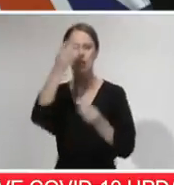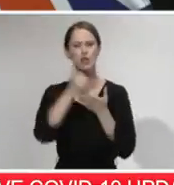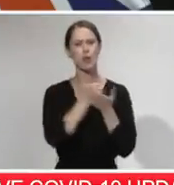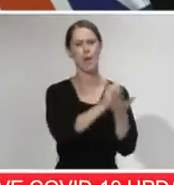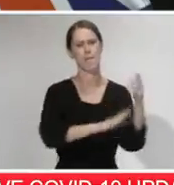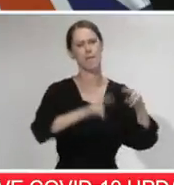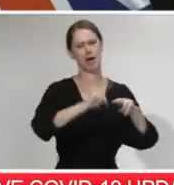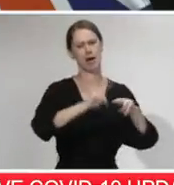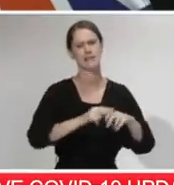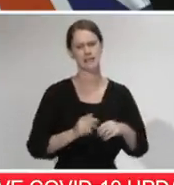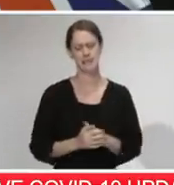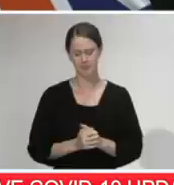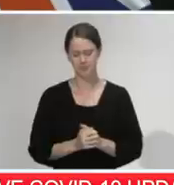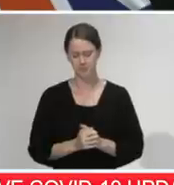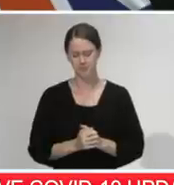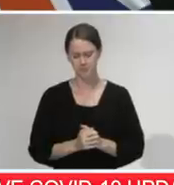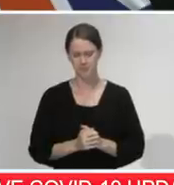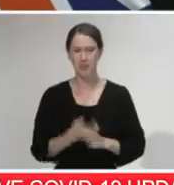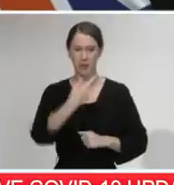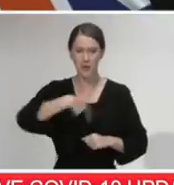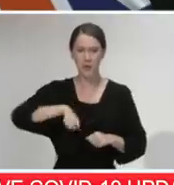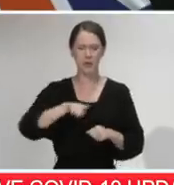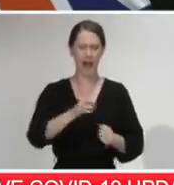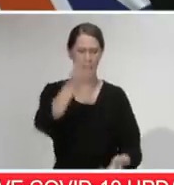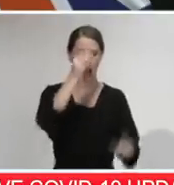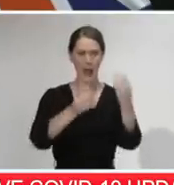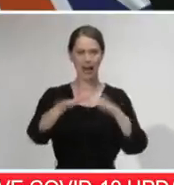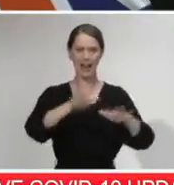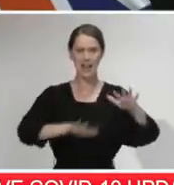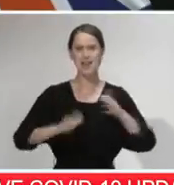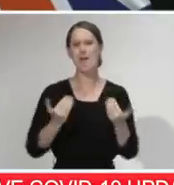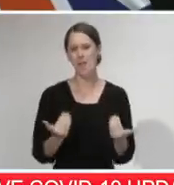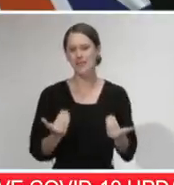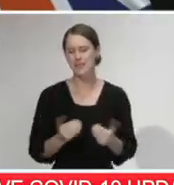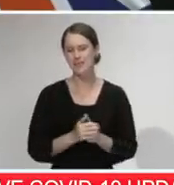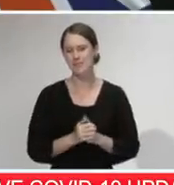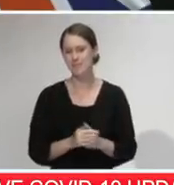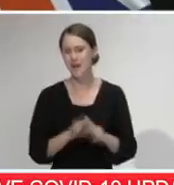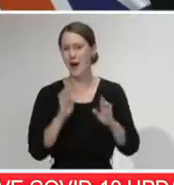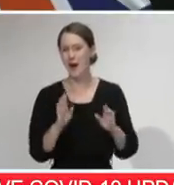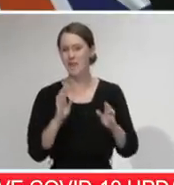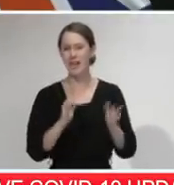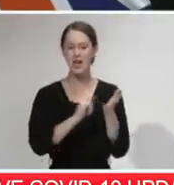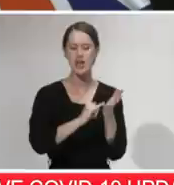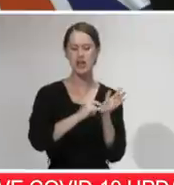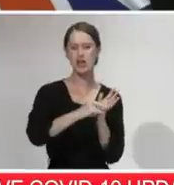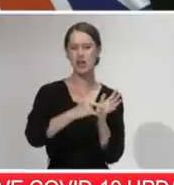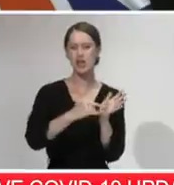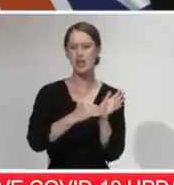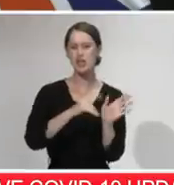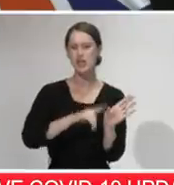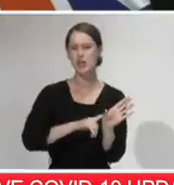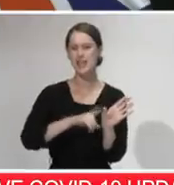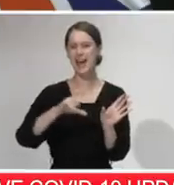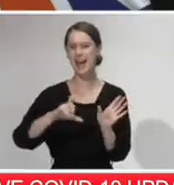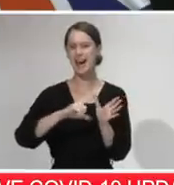of the school term under lockdown. I think we're all doing a bit of learning at this time. Hopefully, having Susie Cato back on our tallies